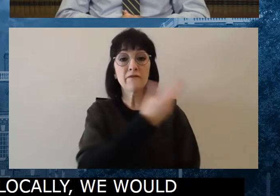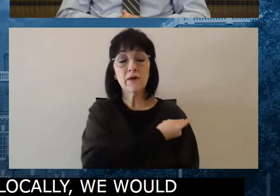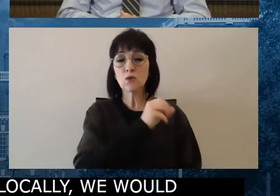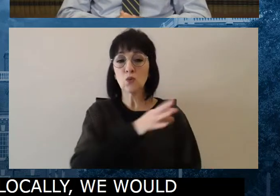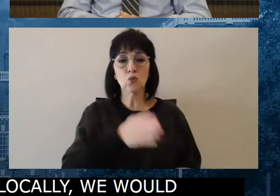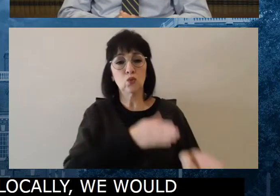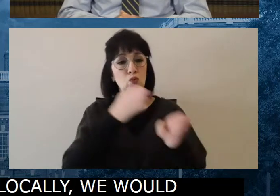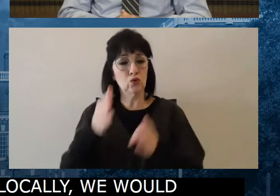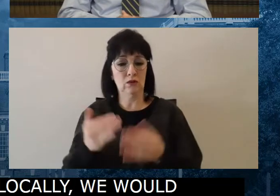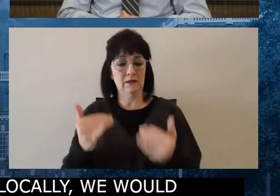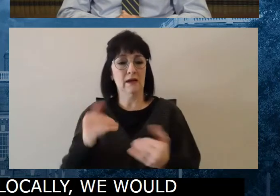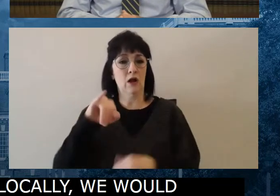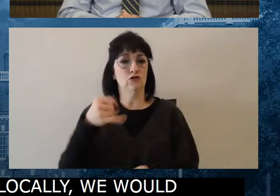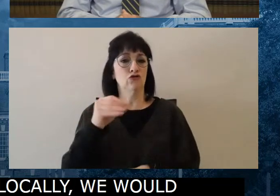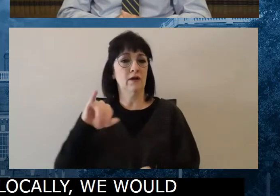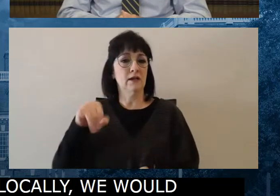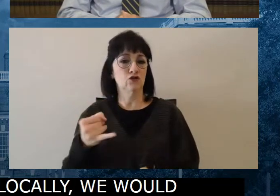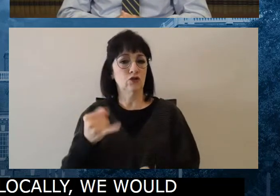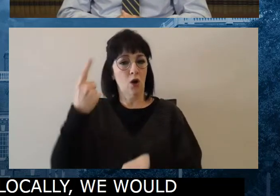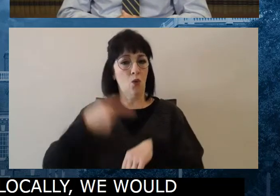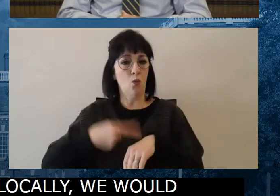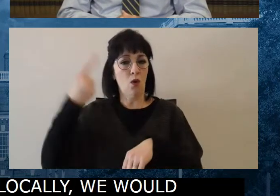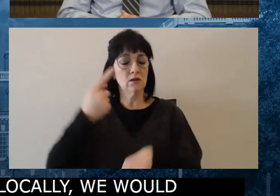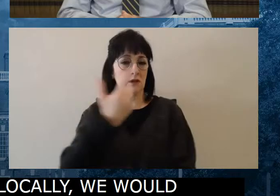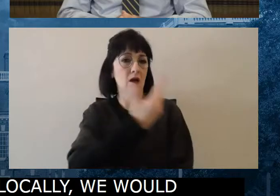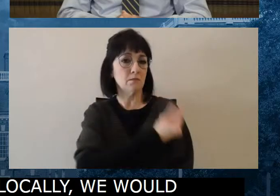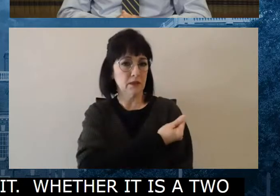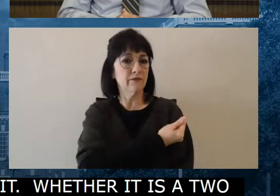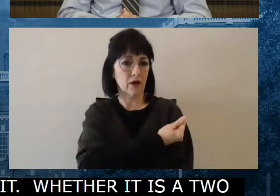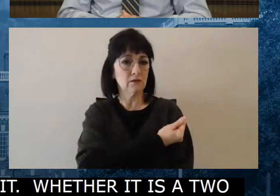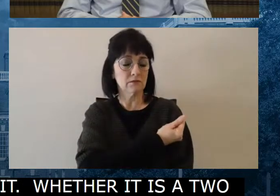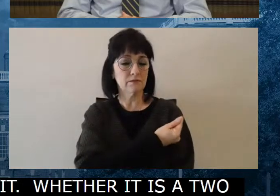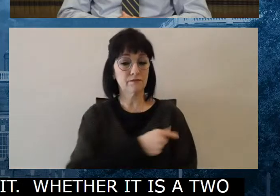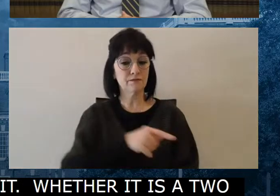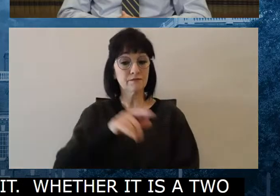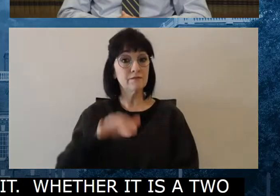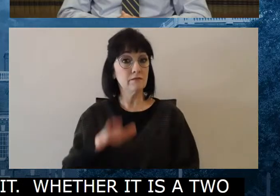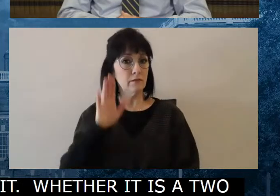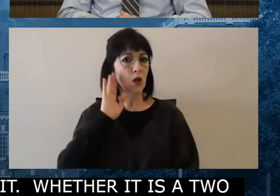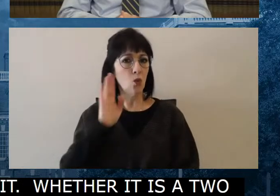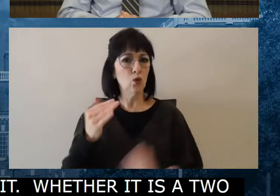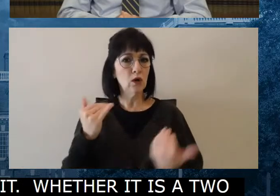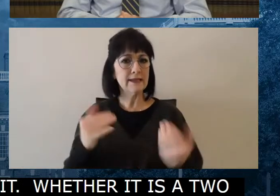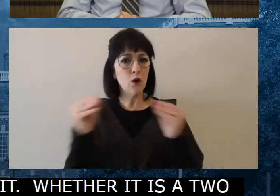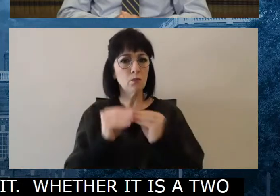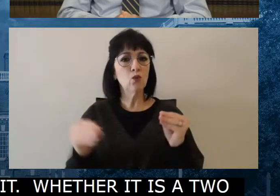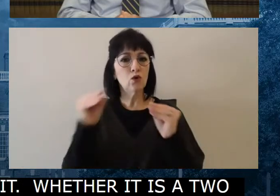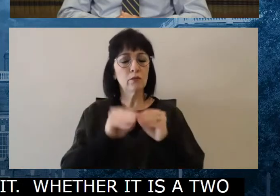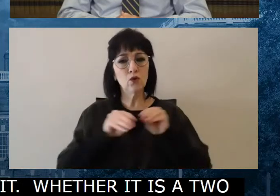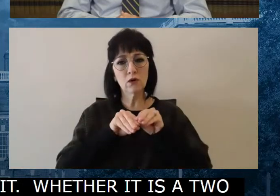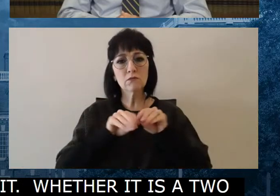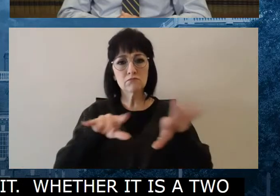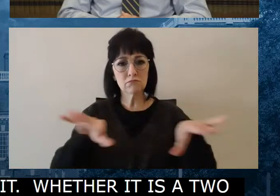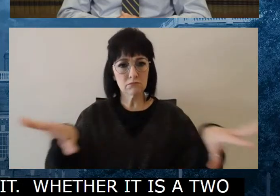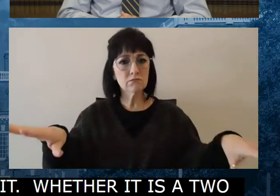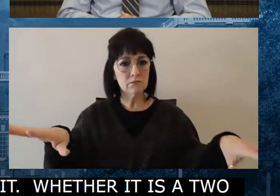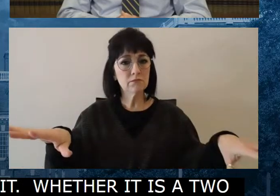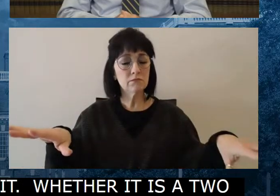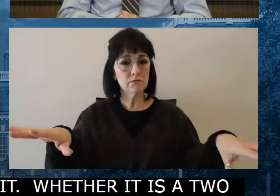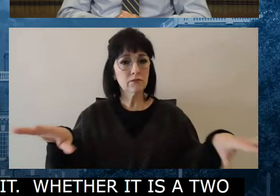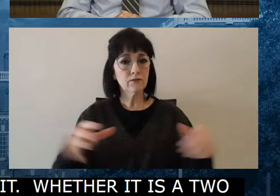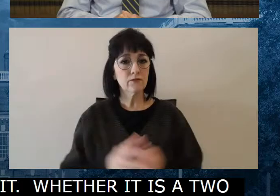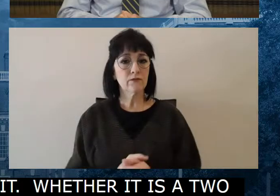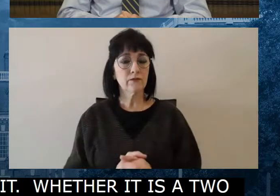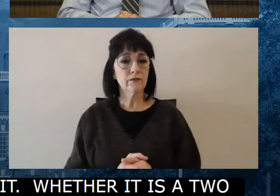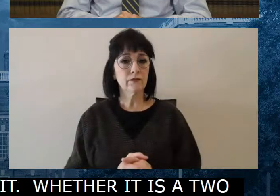Pfizer or Moderna. Both will be coming to a vaccination site near you. As I said, we have